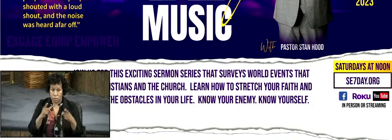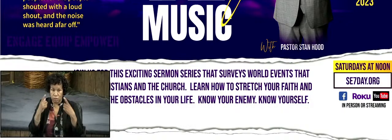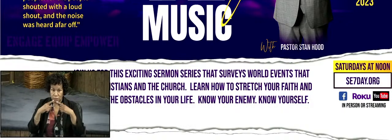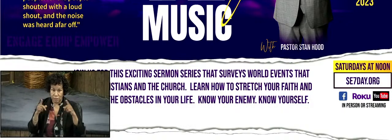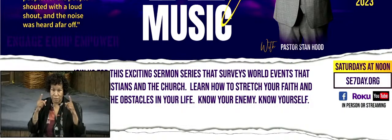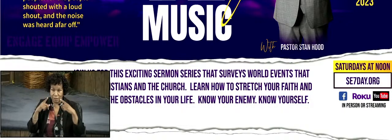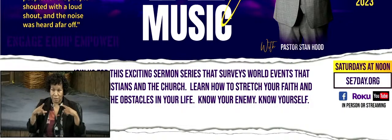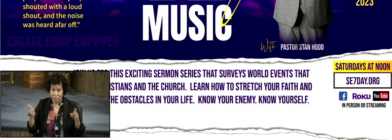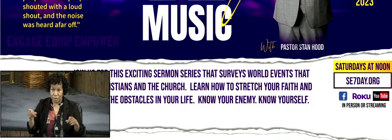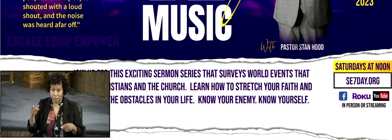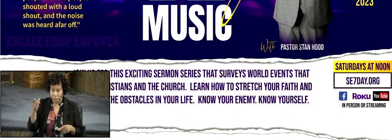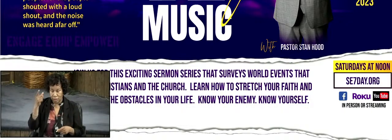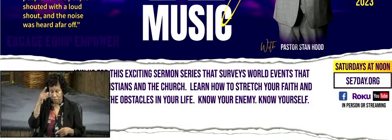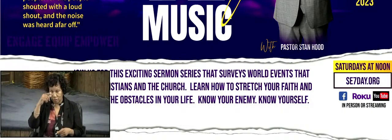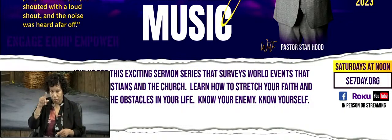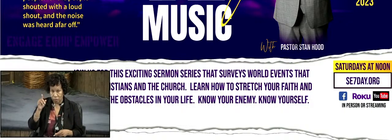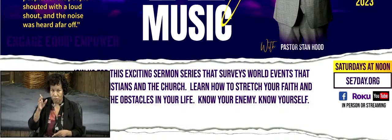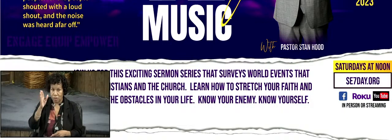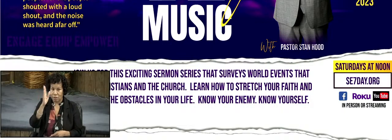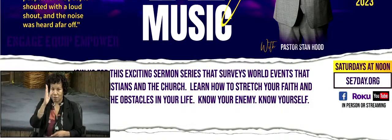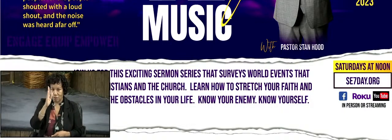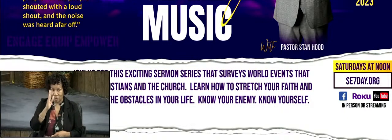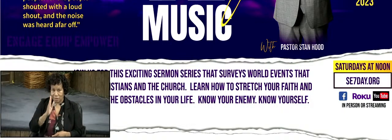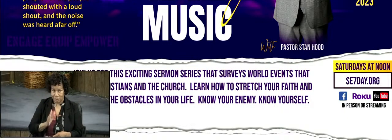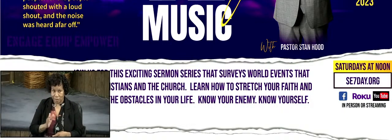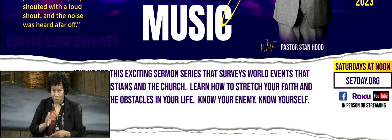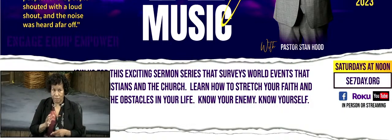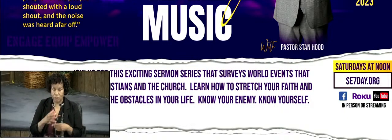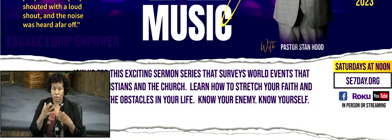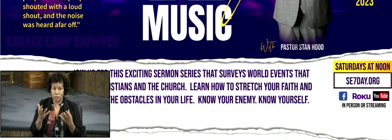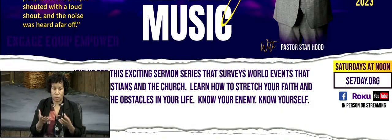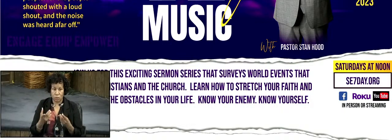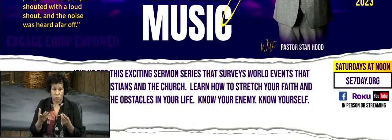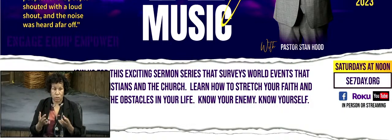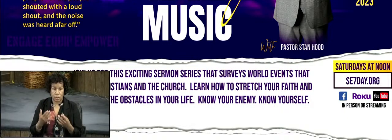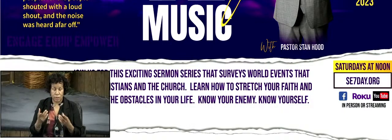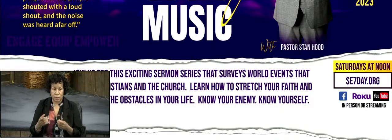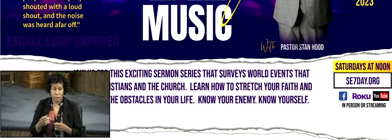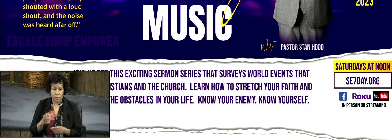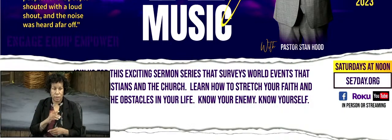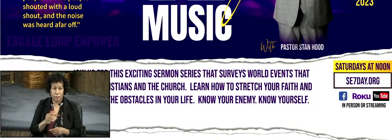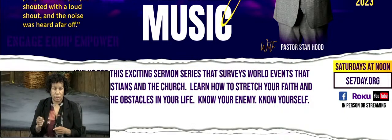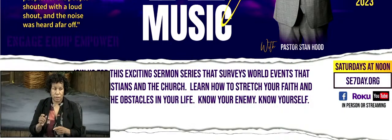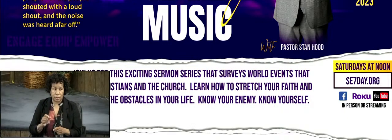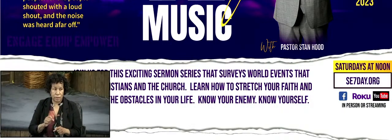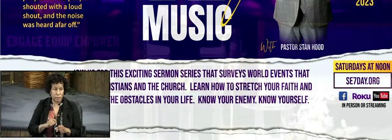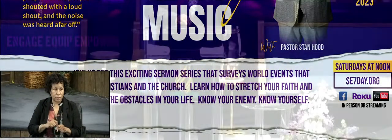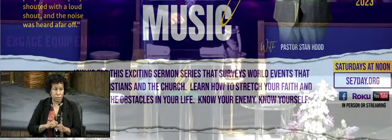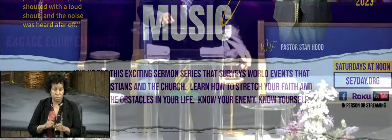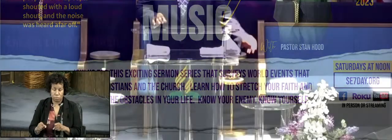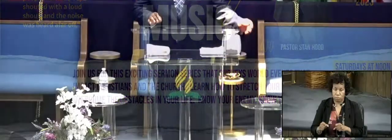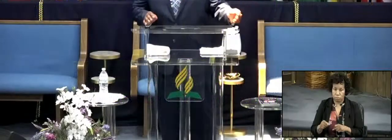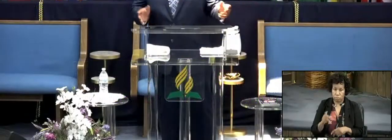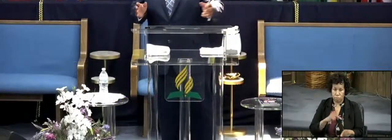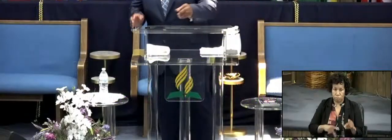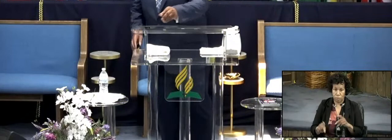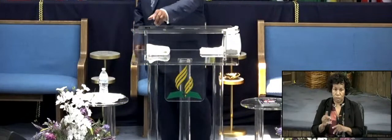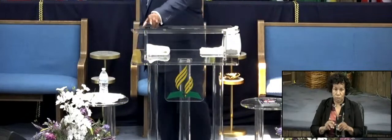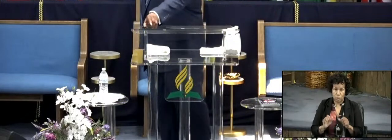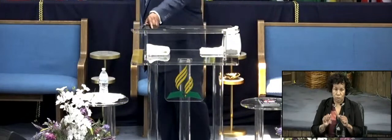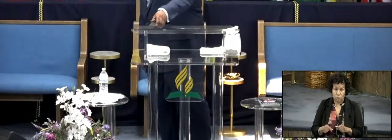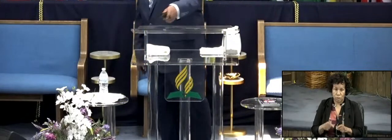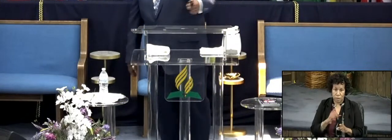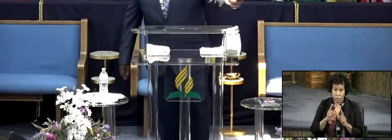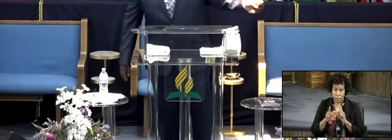people wailing for their mourning, and nobody could tell the difference. And so we're going to enter into